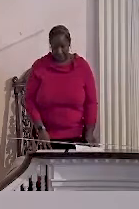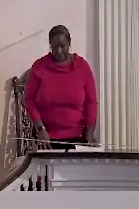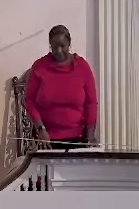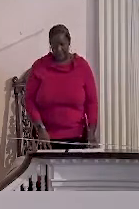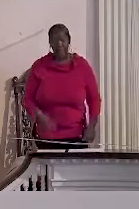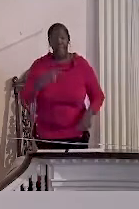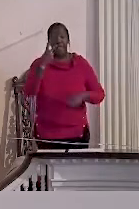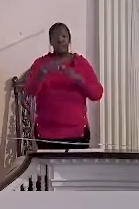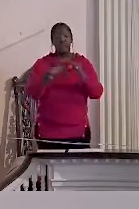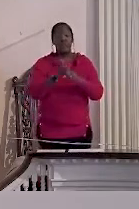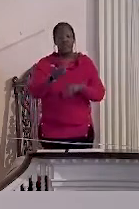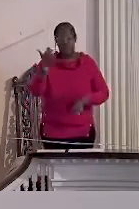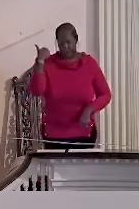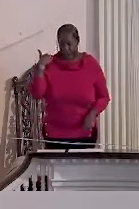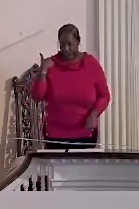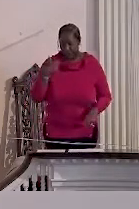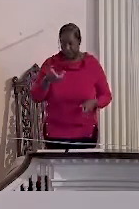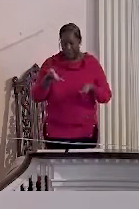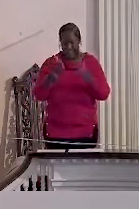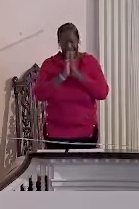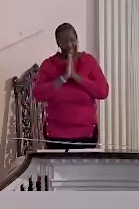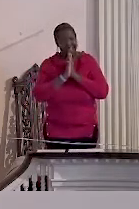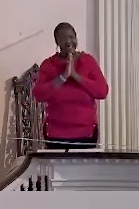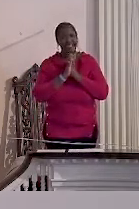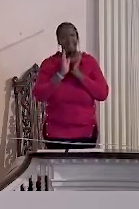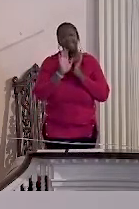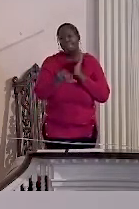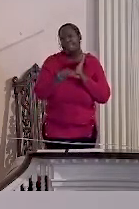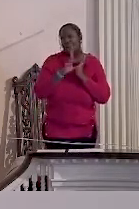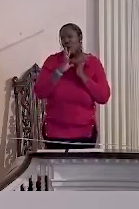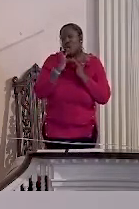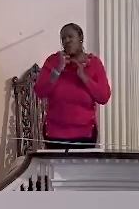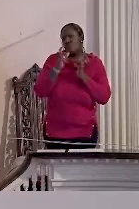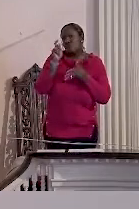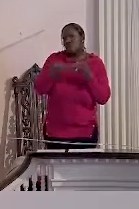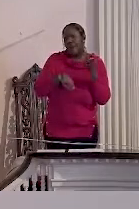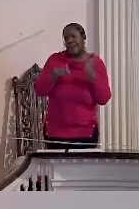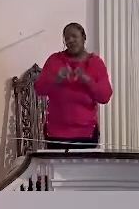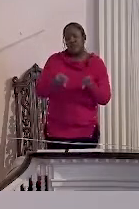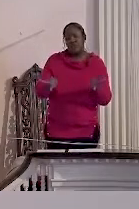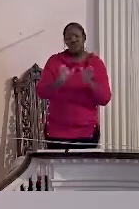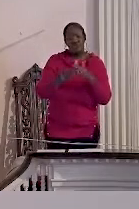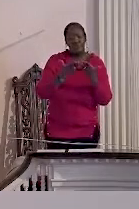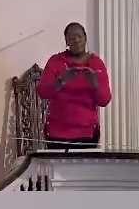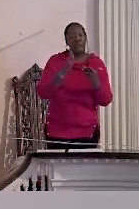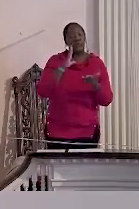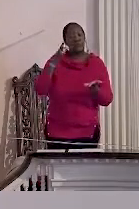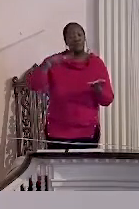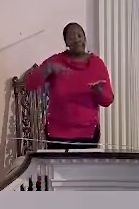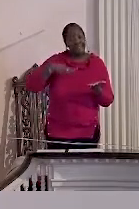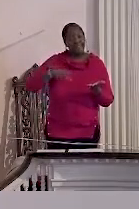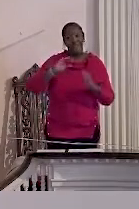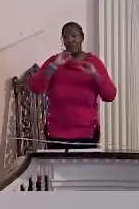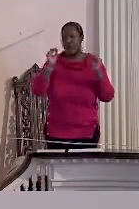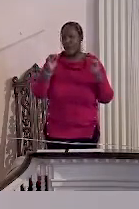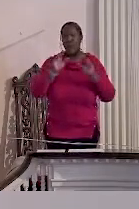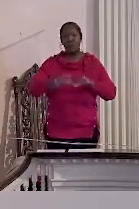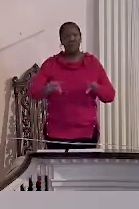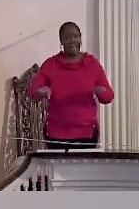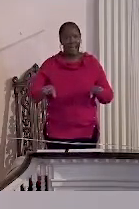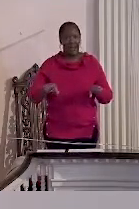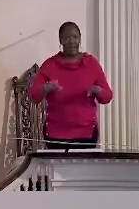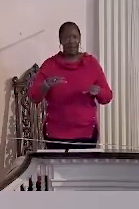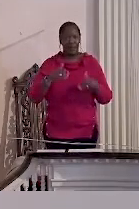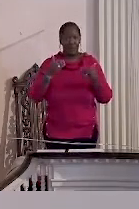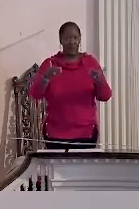Two years ago, I asked about writing a children's book to benefit No Child Goes Hungry, which is my own idea of